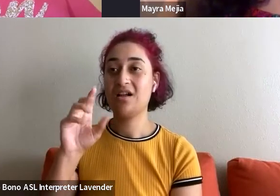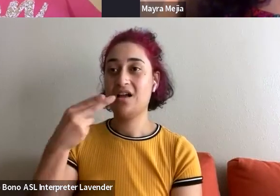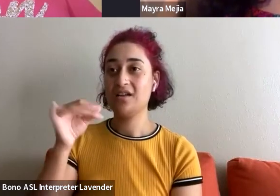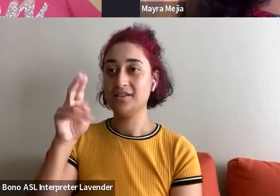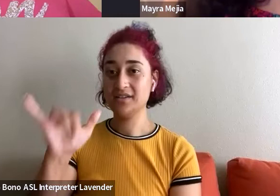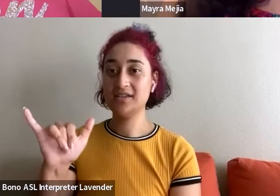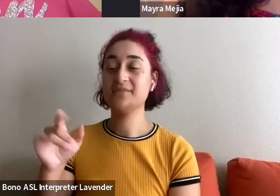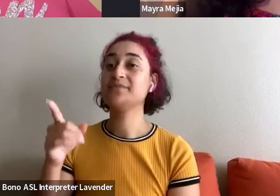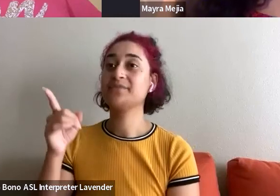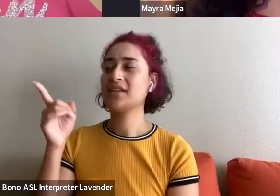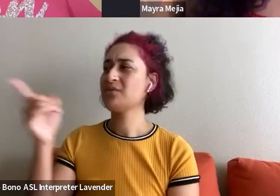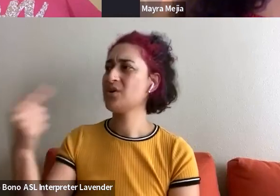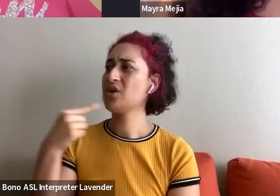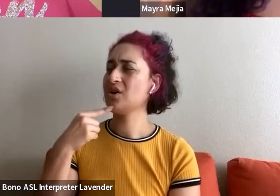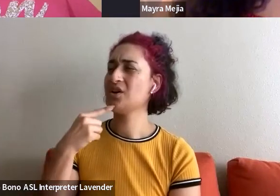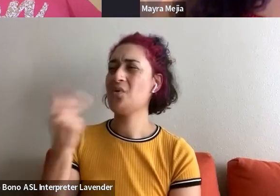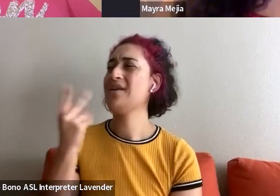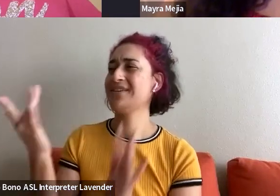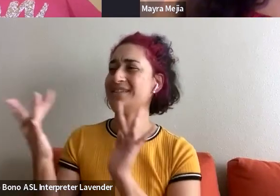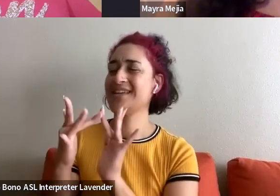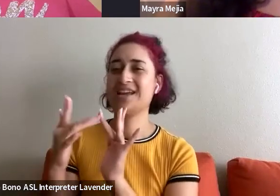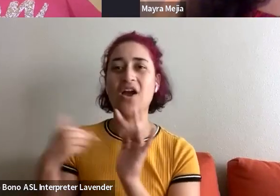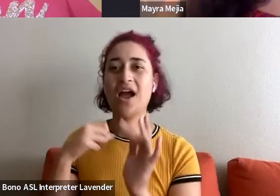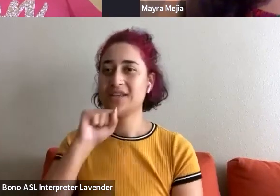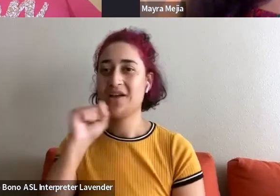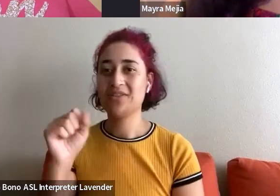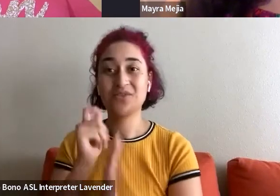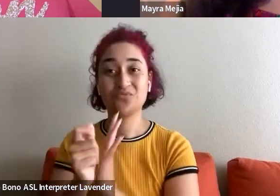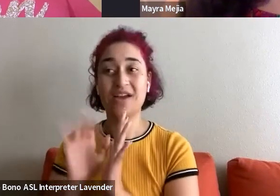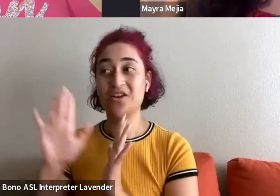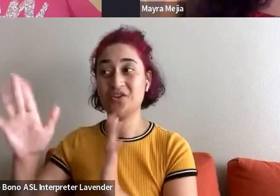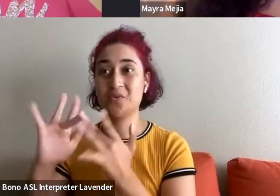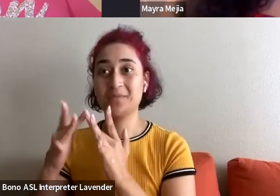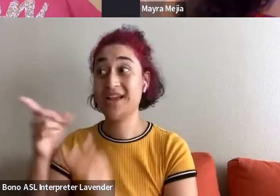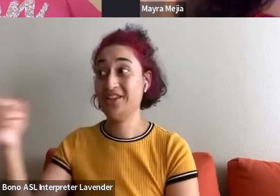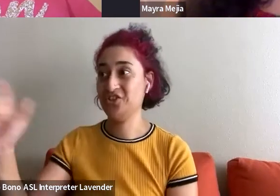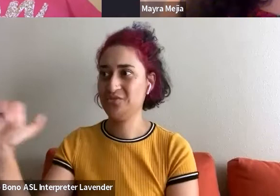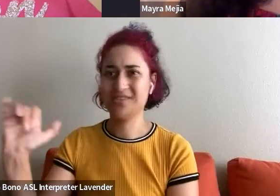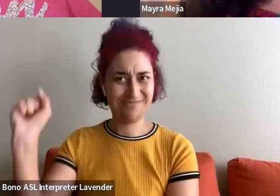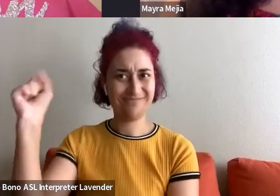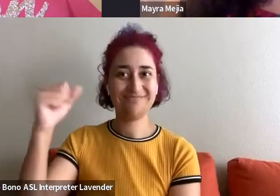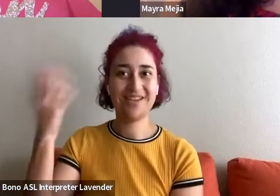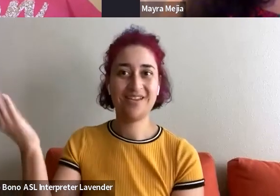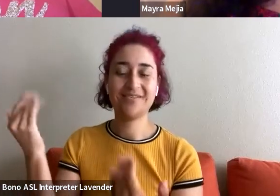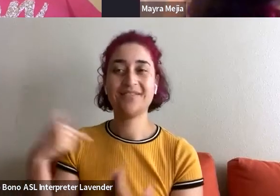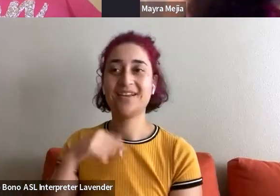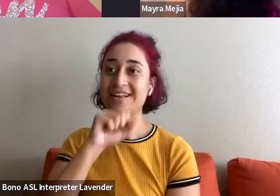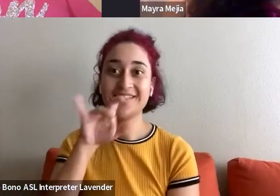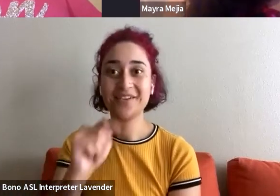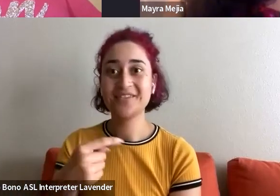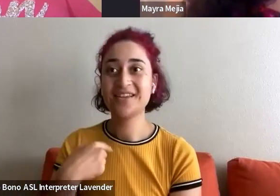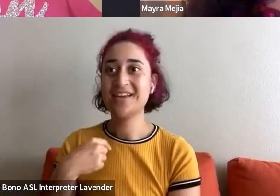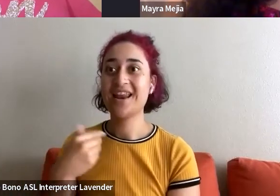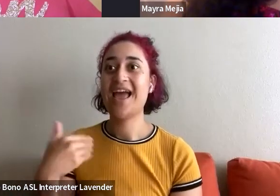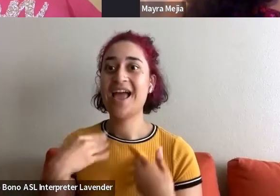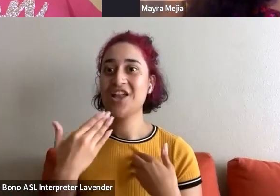like, hey, I would love to guest write on your website. And she totally was down for it. And I loved it. And I got really good response